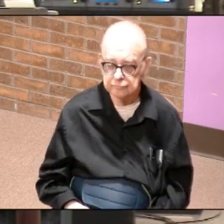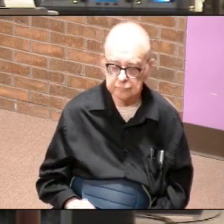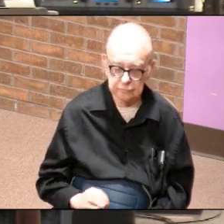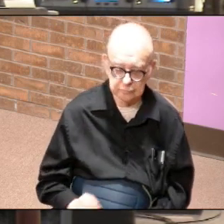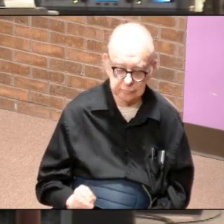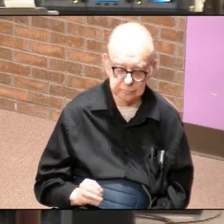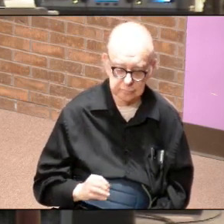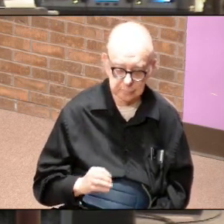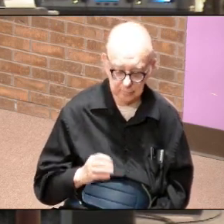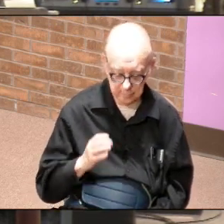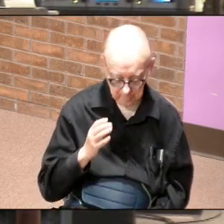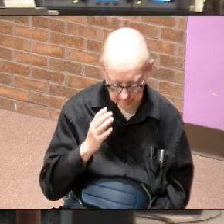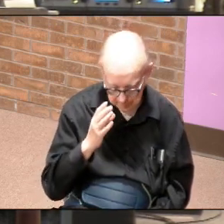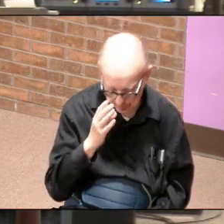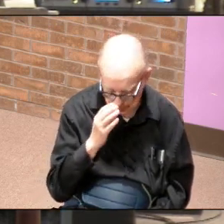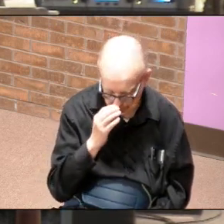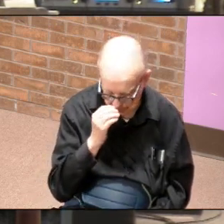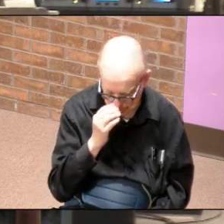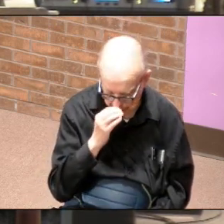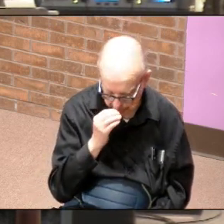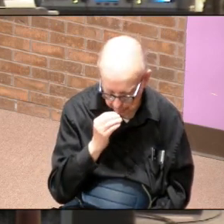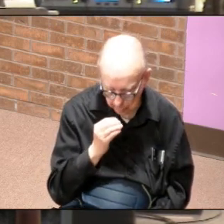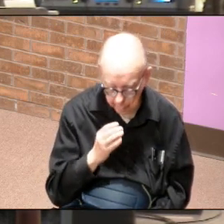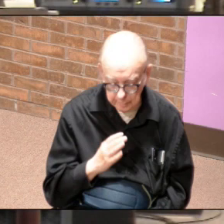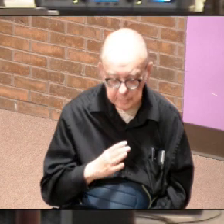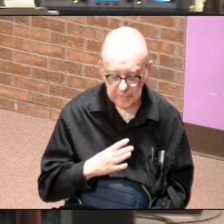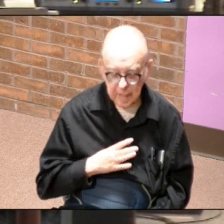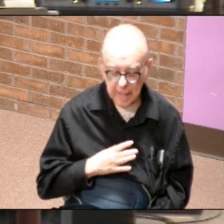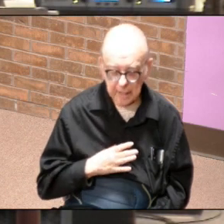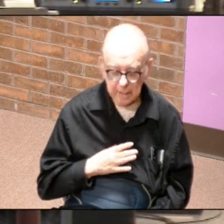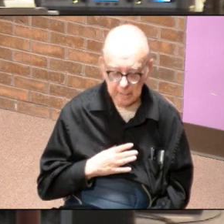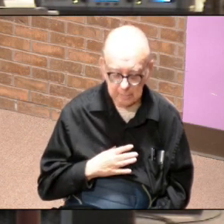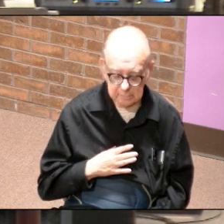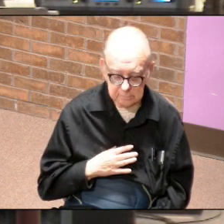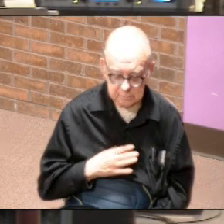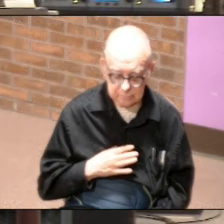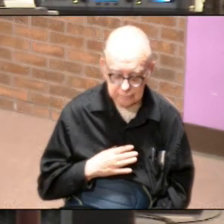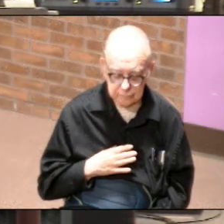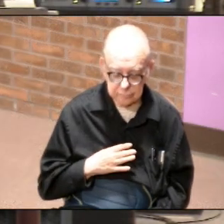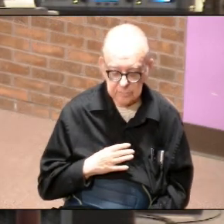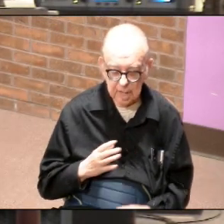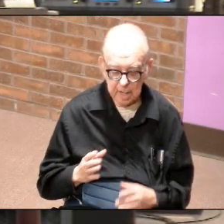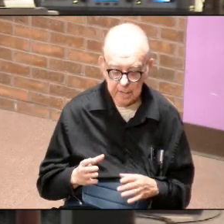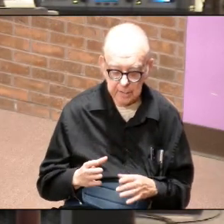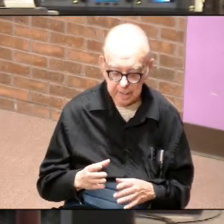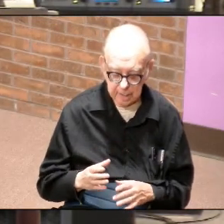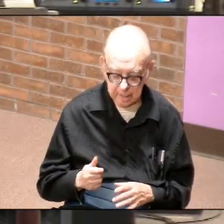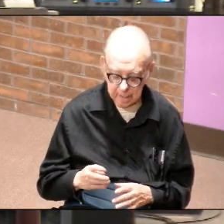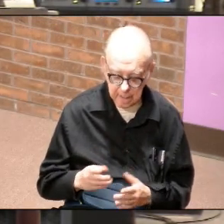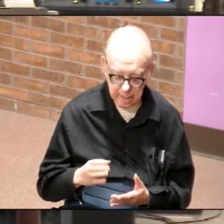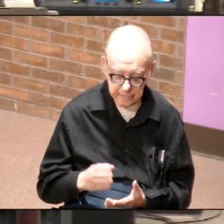And the little boy hit the gas can. And it spilled.